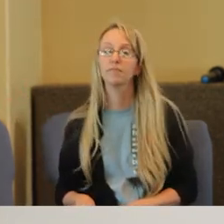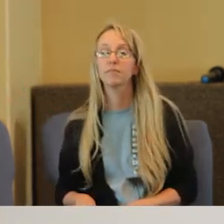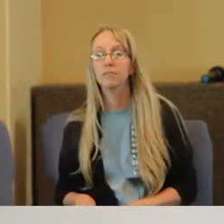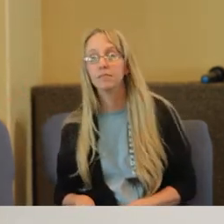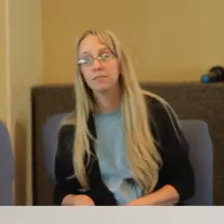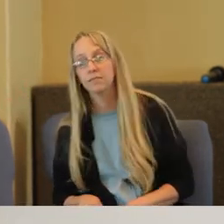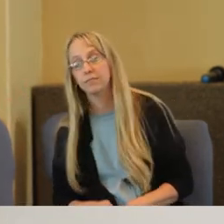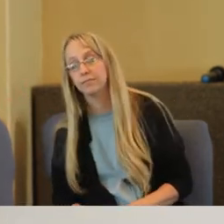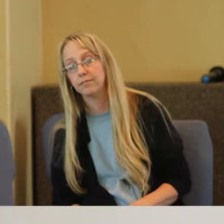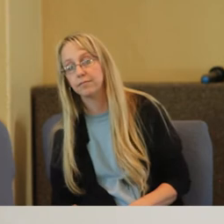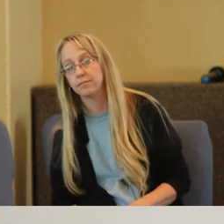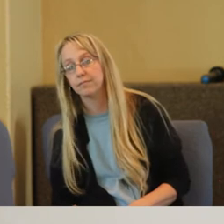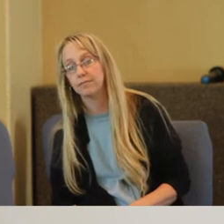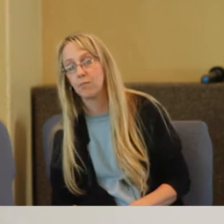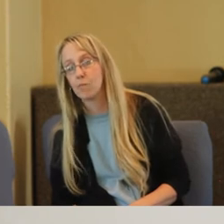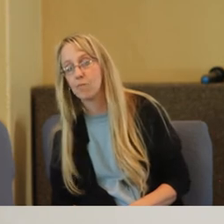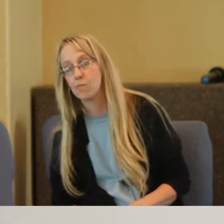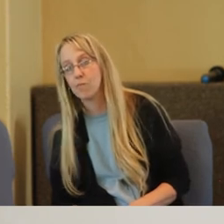If I can get here to it.